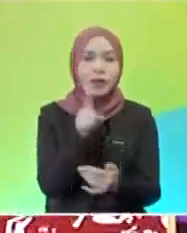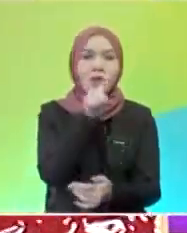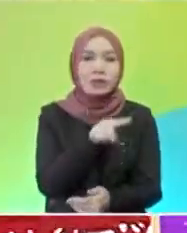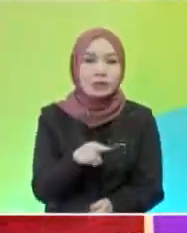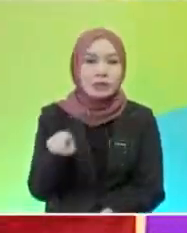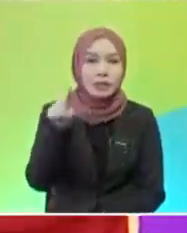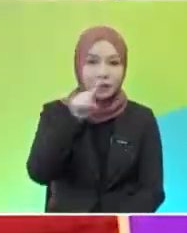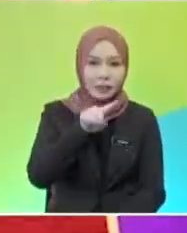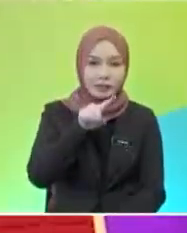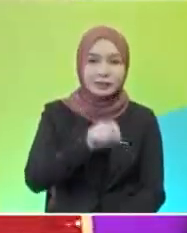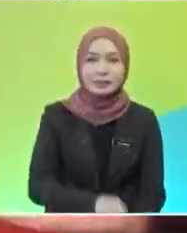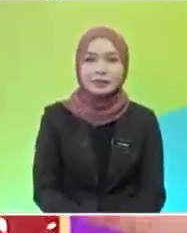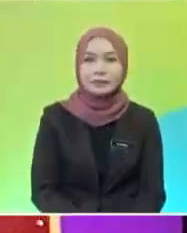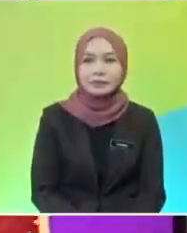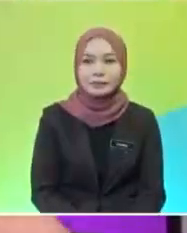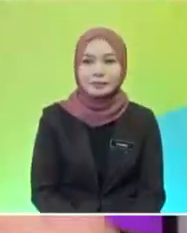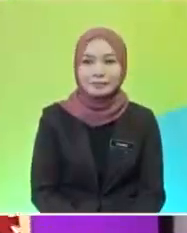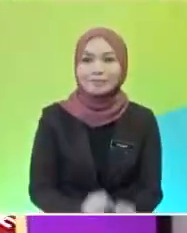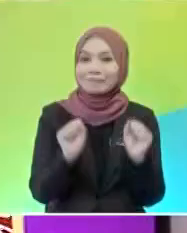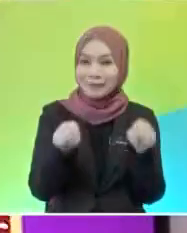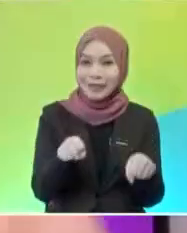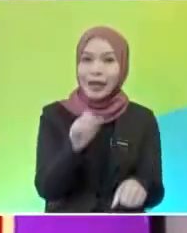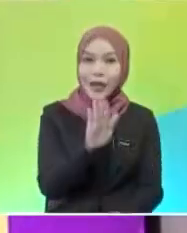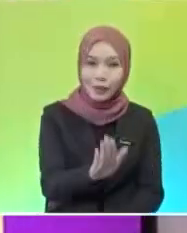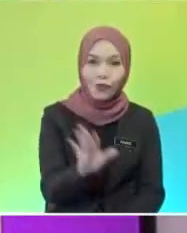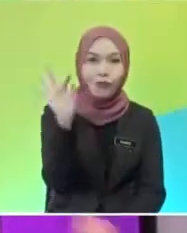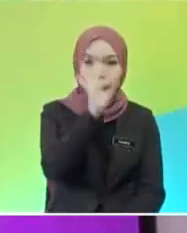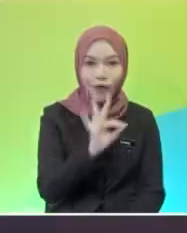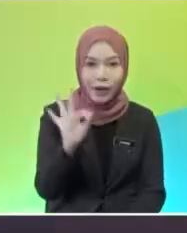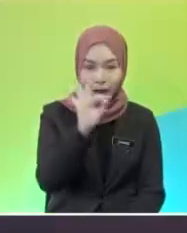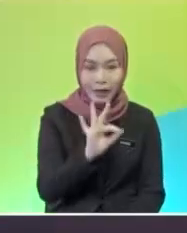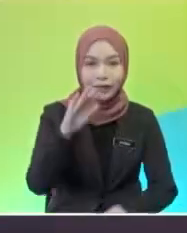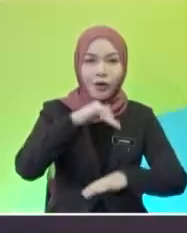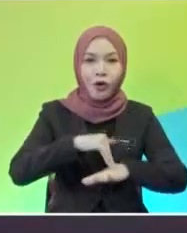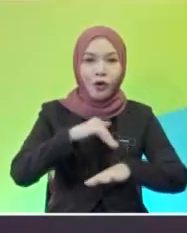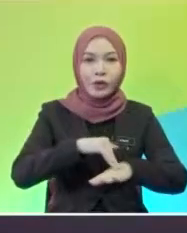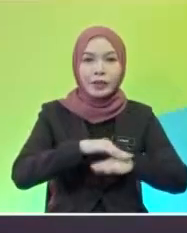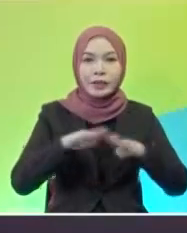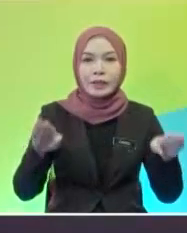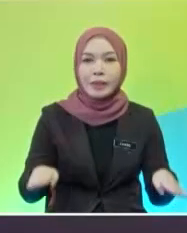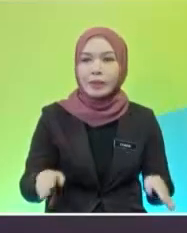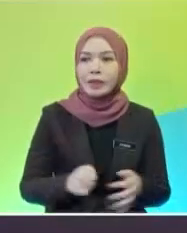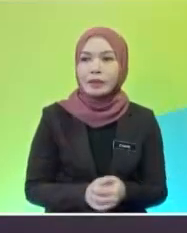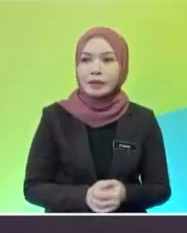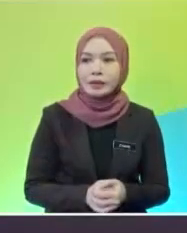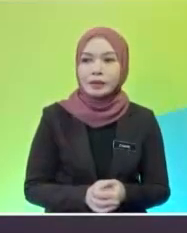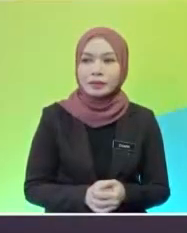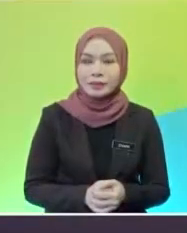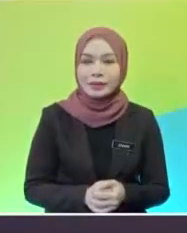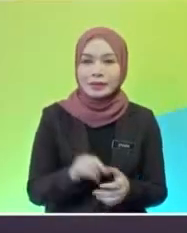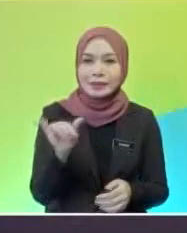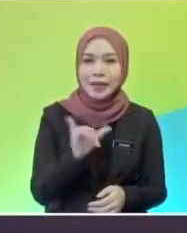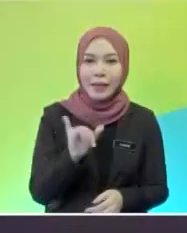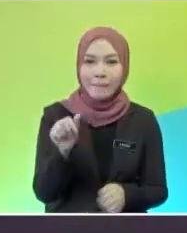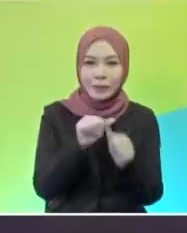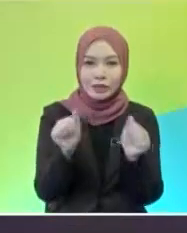the circle. Okay, can you find anything on the table which has the same shape as circle? I see this.